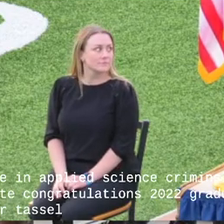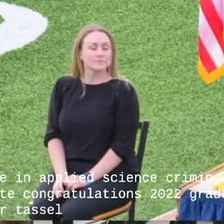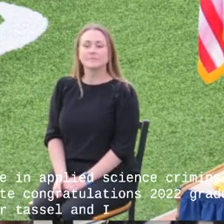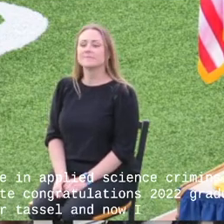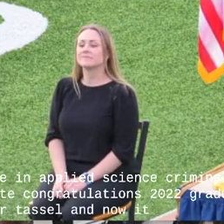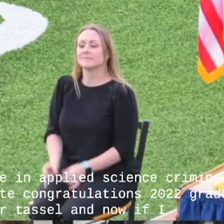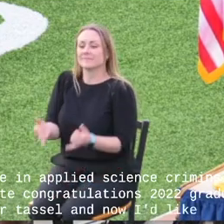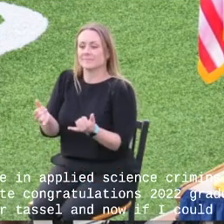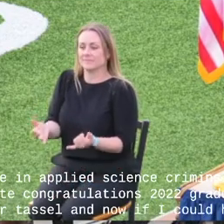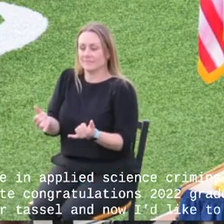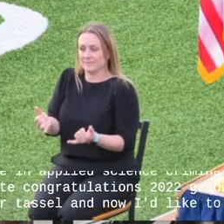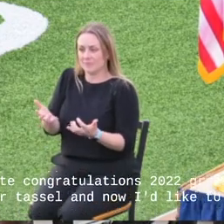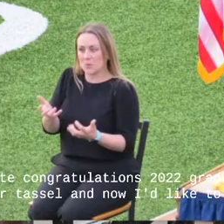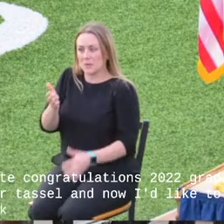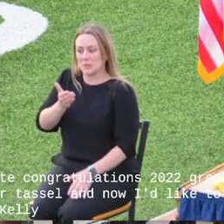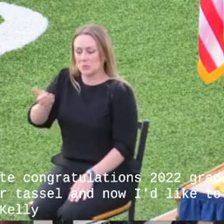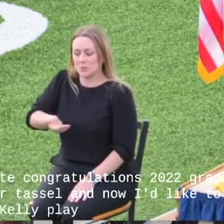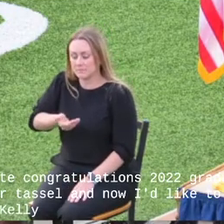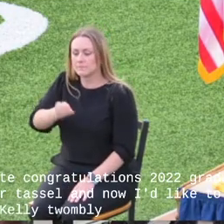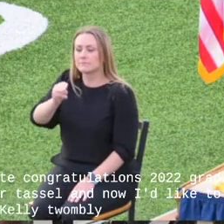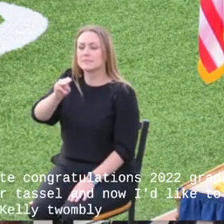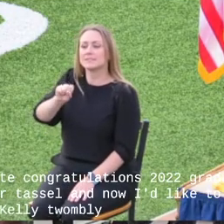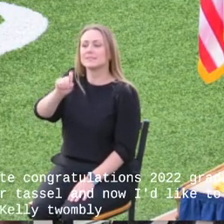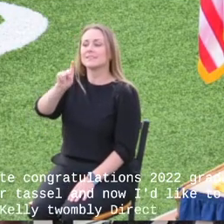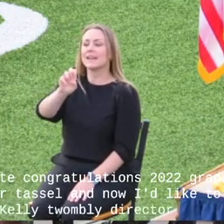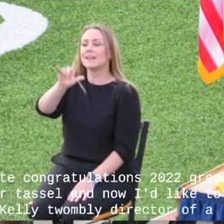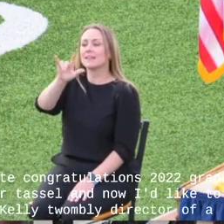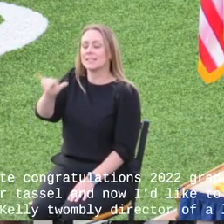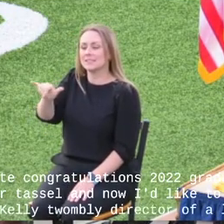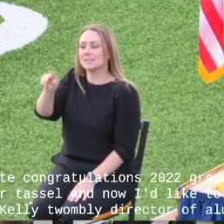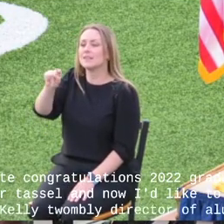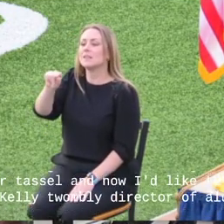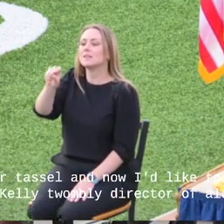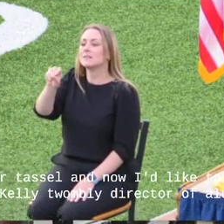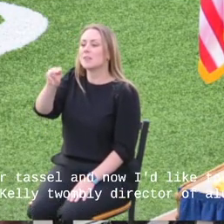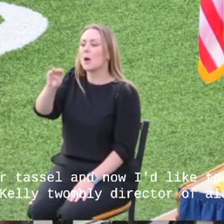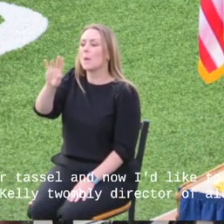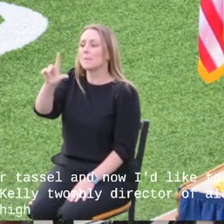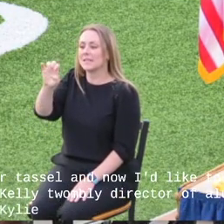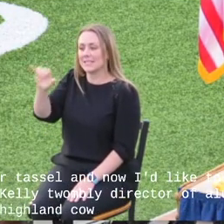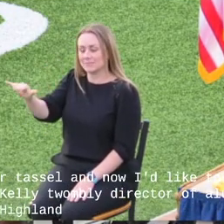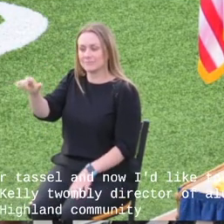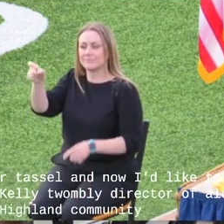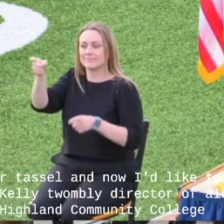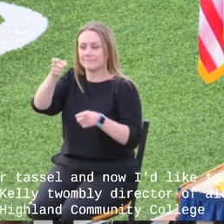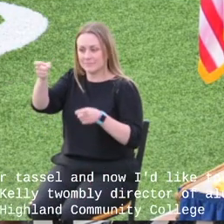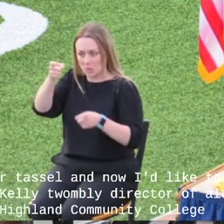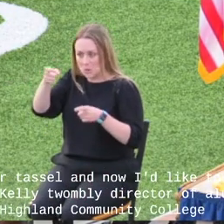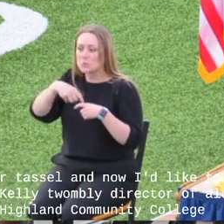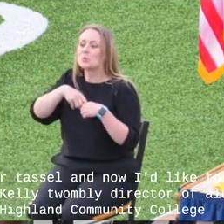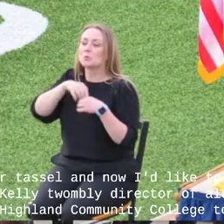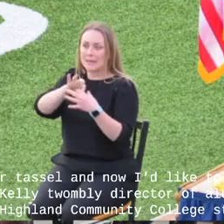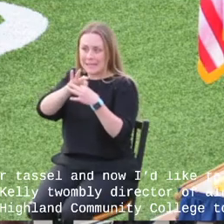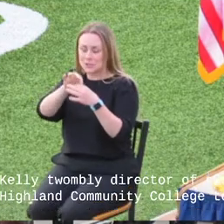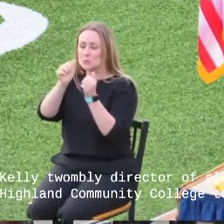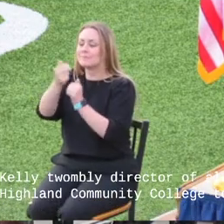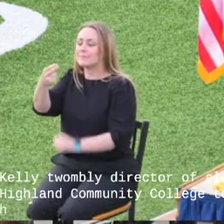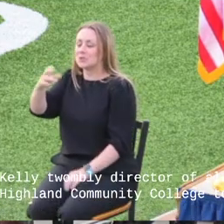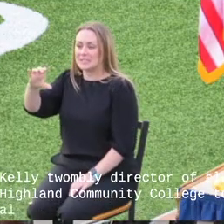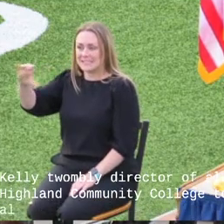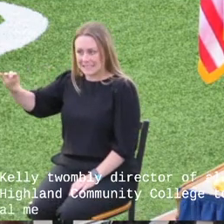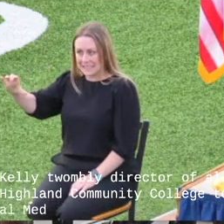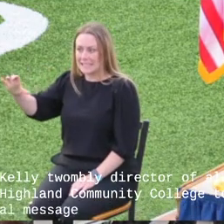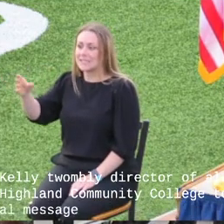And now I'd like to introduce Mrs. Kelly Twombly, Director of Alumni Relations with Highland Community College, to deliver a